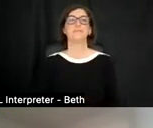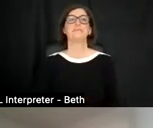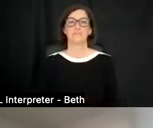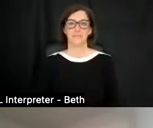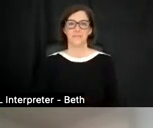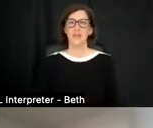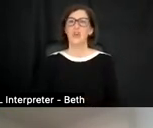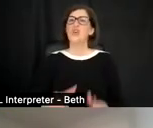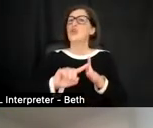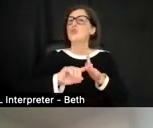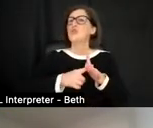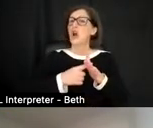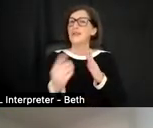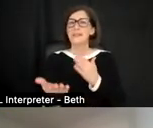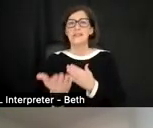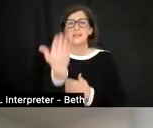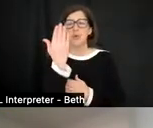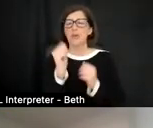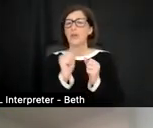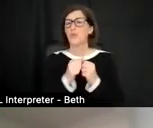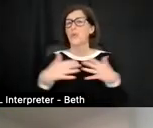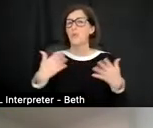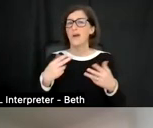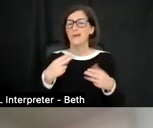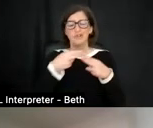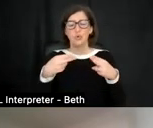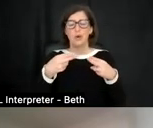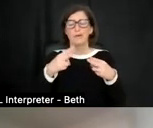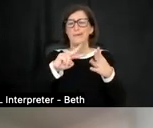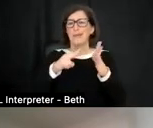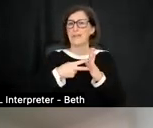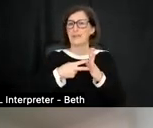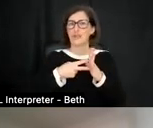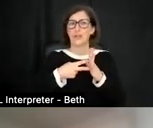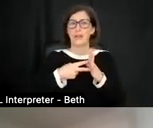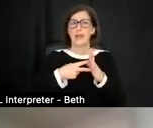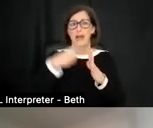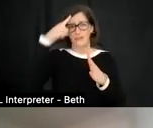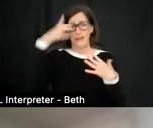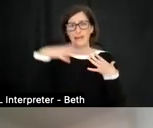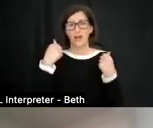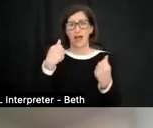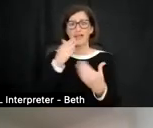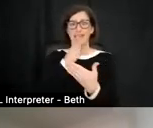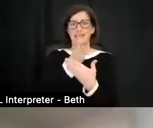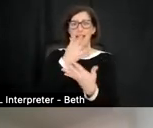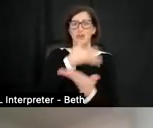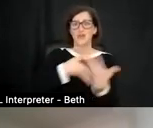So we'll start out this morning with a brief definition of mental health and psychosocial